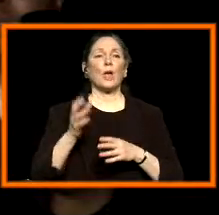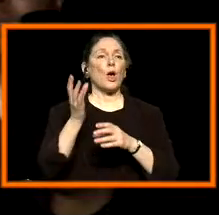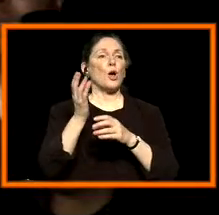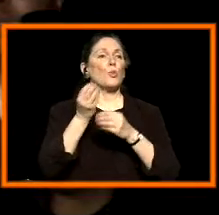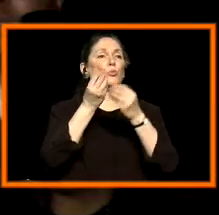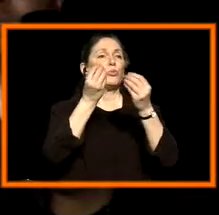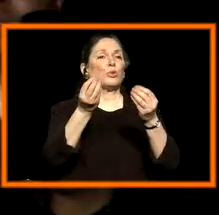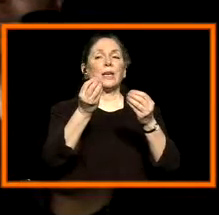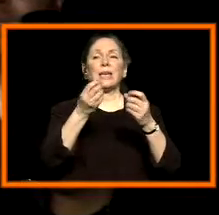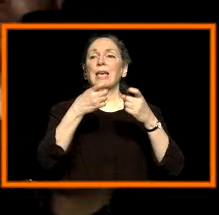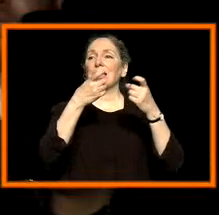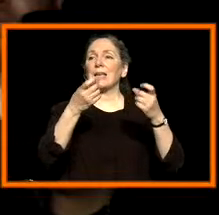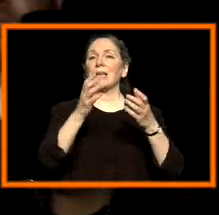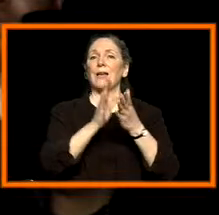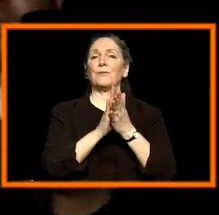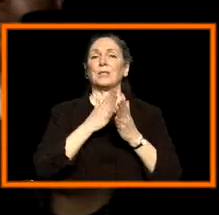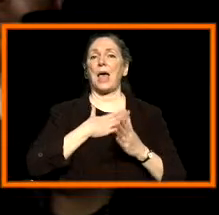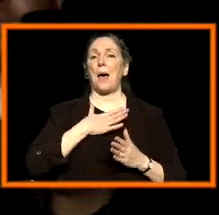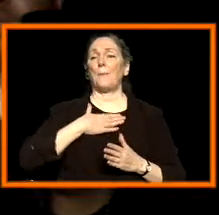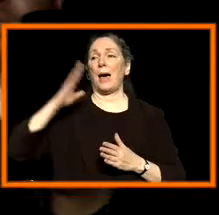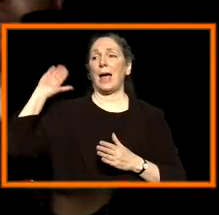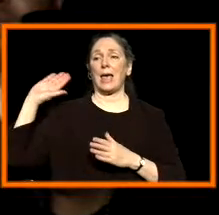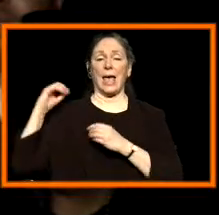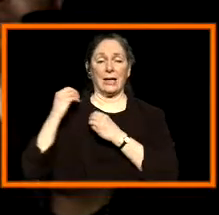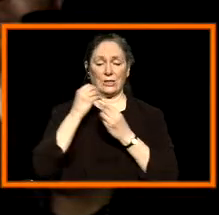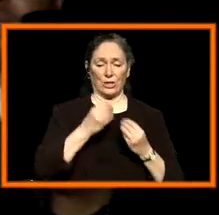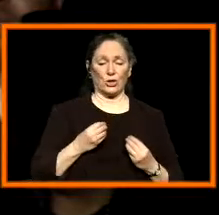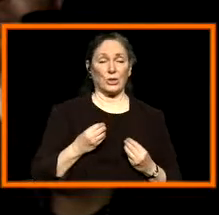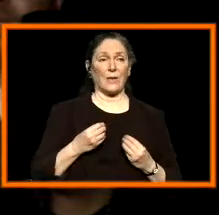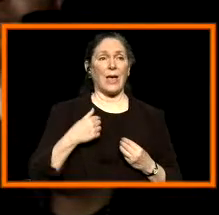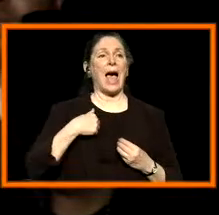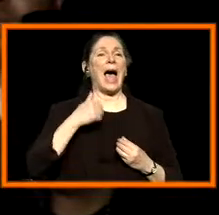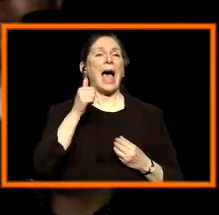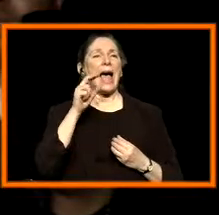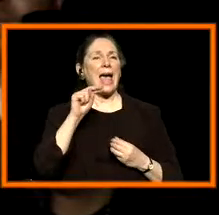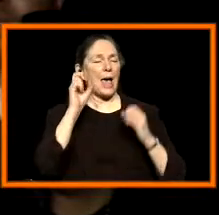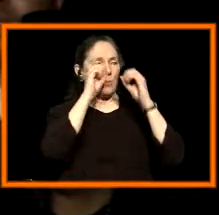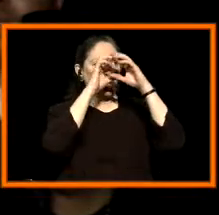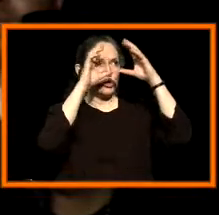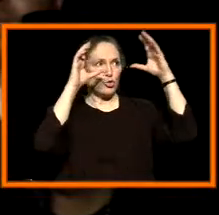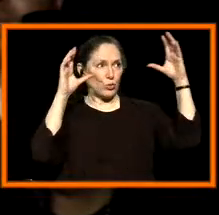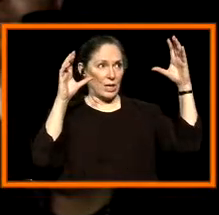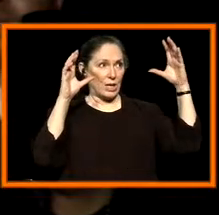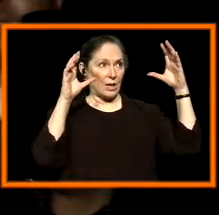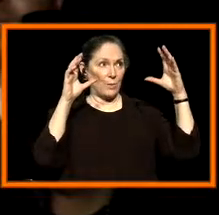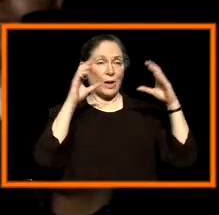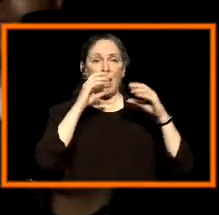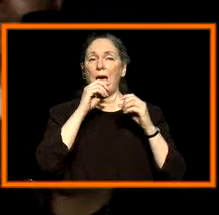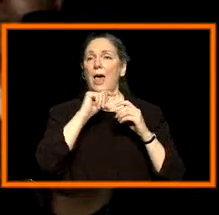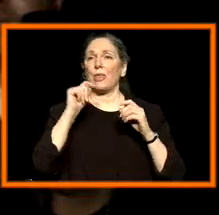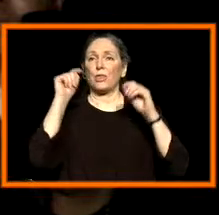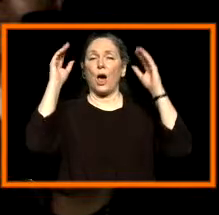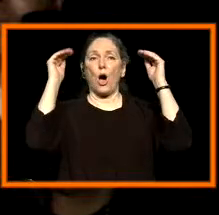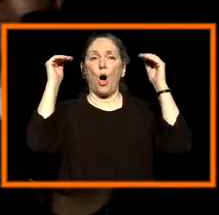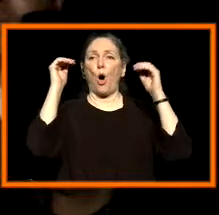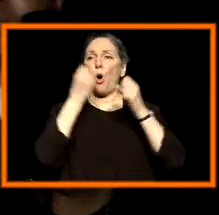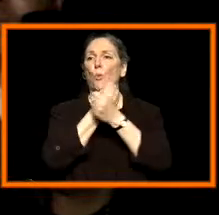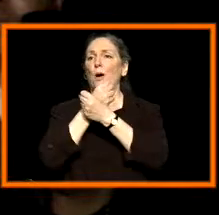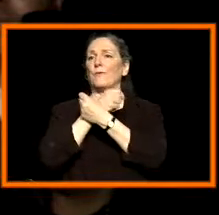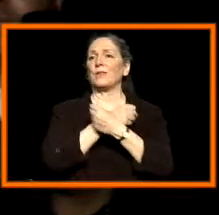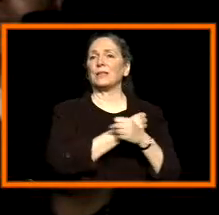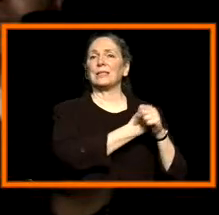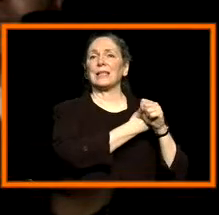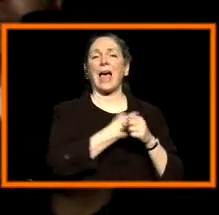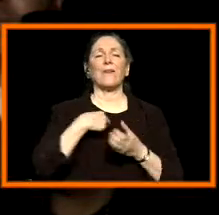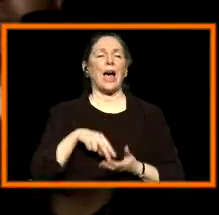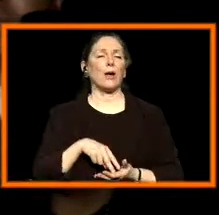the gifts that my ancestors gave. I am the dream and the hope of the slave. I